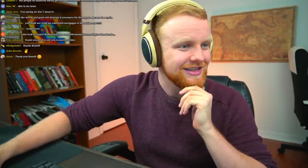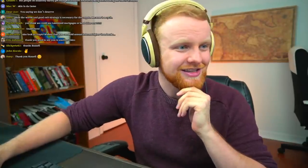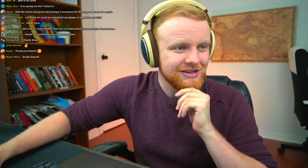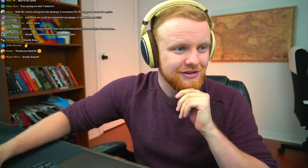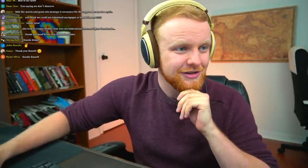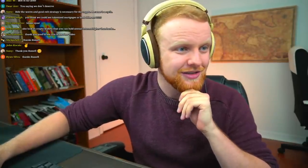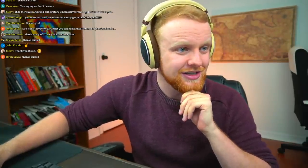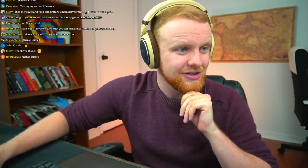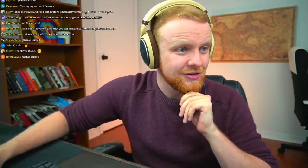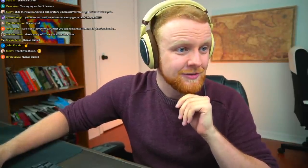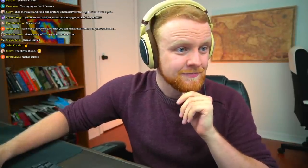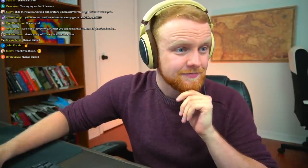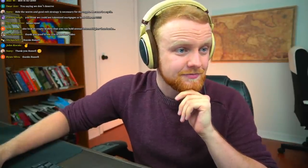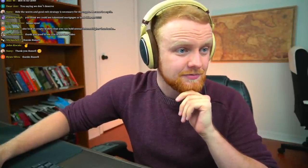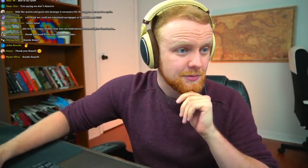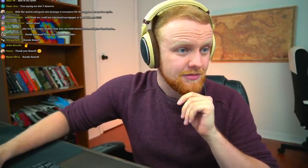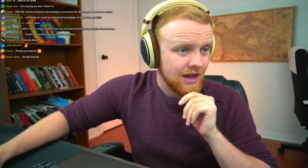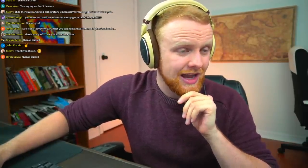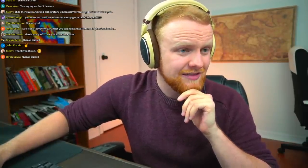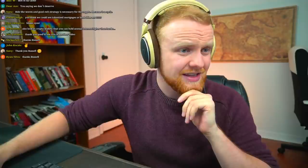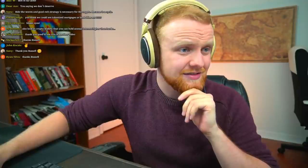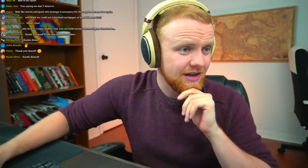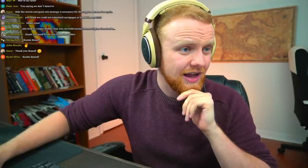it. You do. You really do.